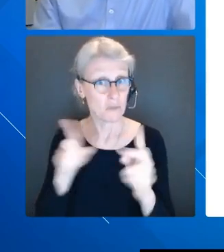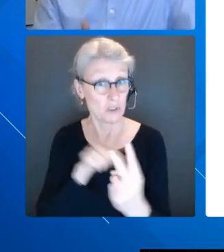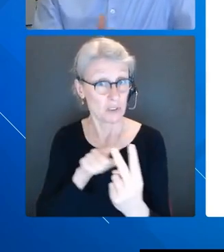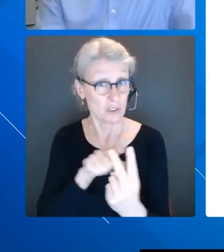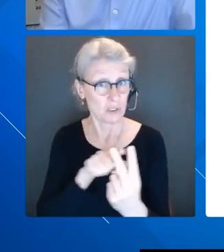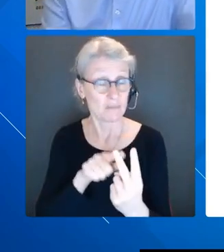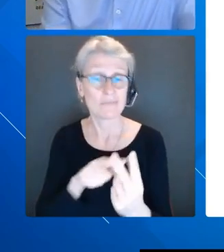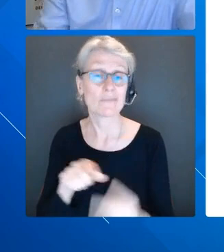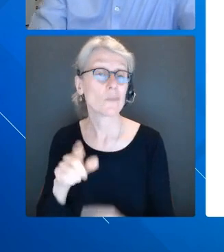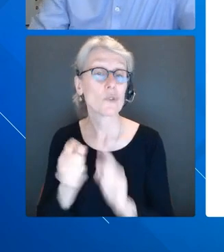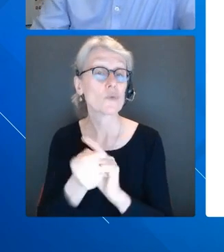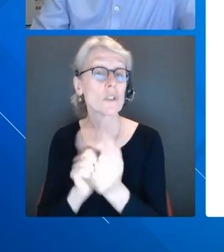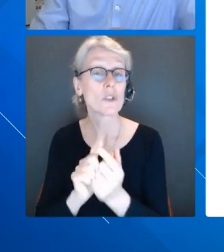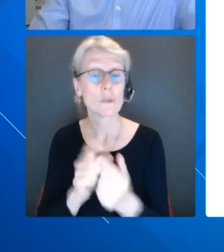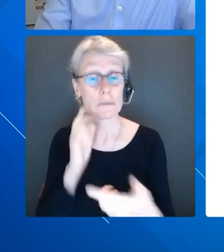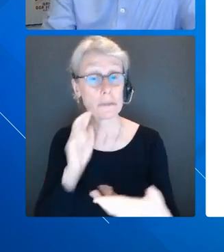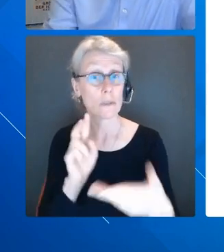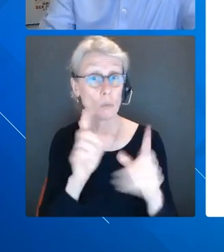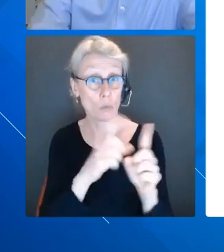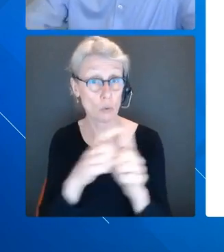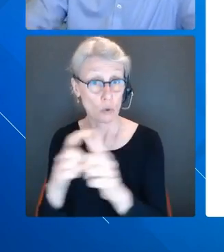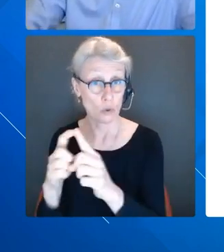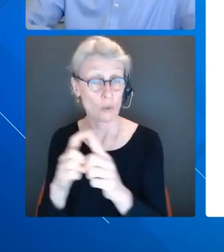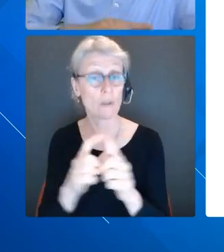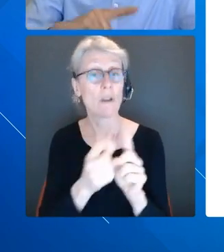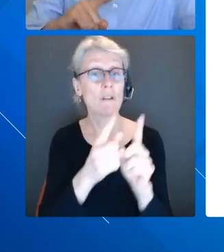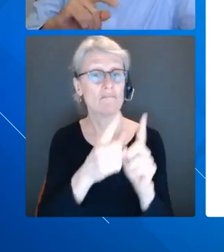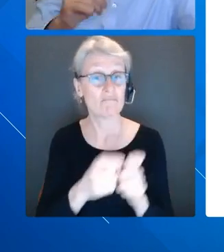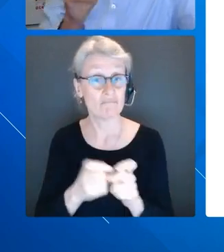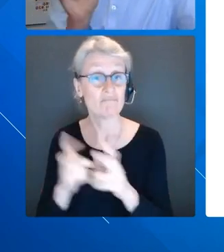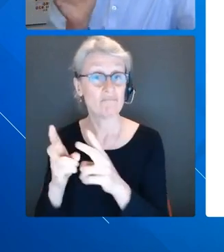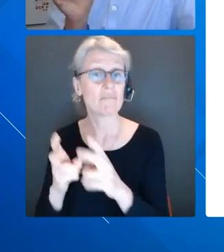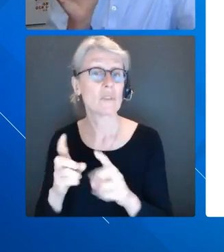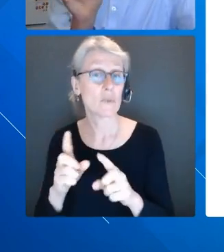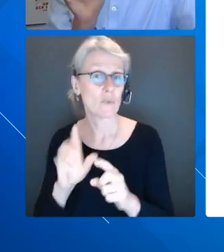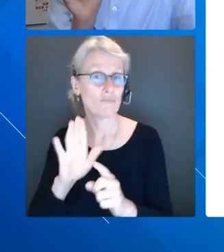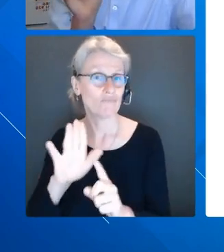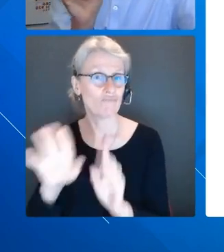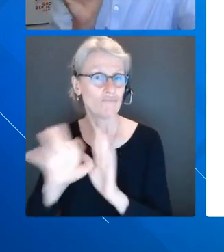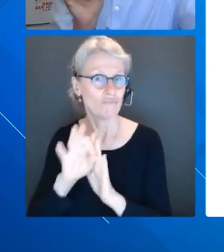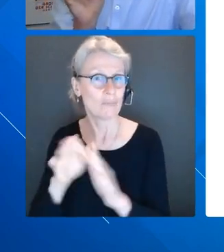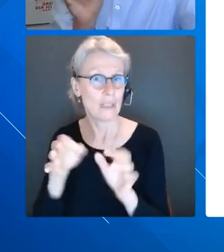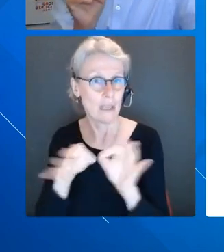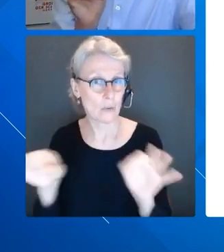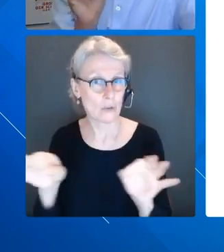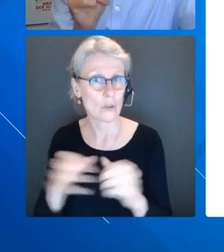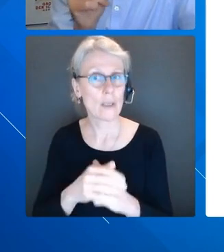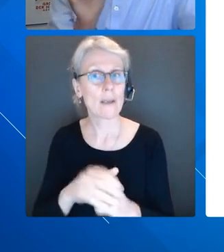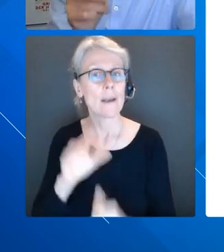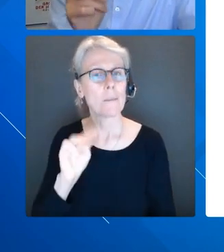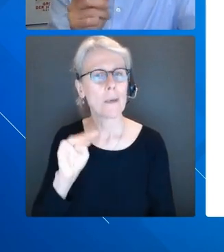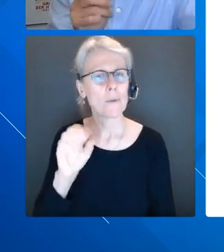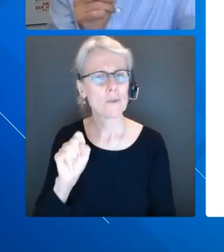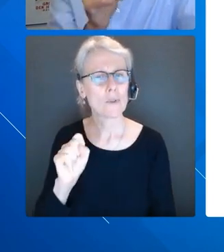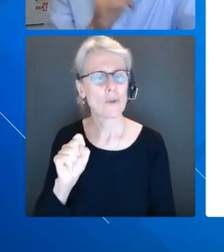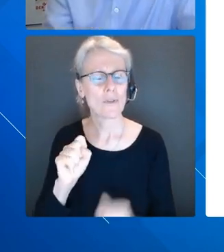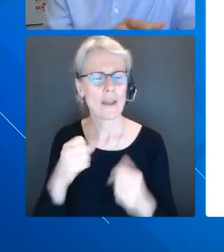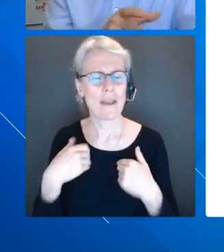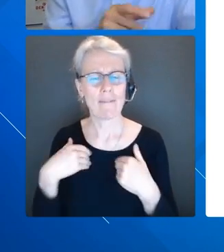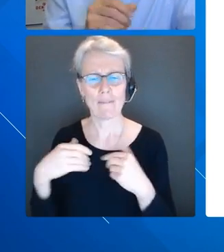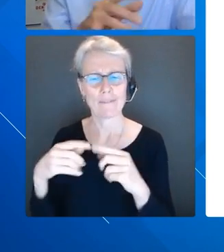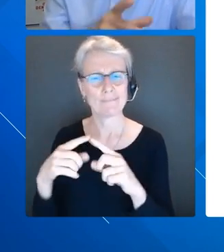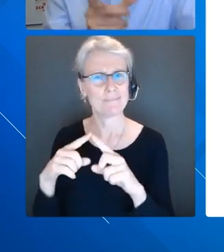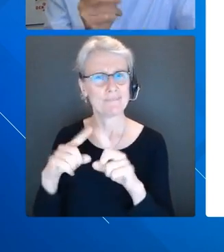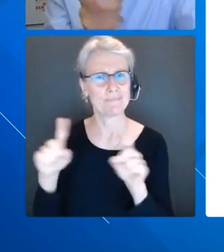what's on the screen. Microsoft Translator is the one I showed that it has the little, what's that called? The conversation